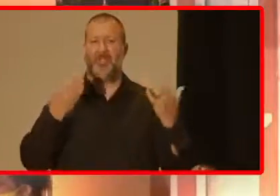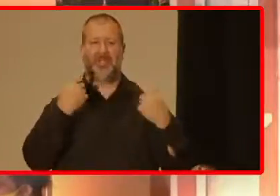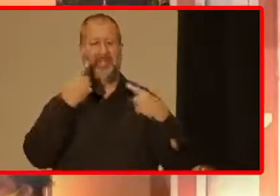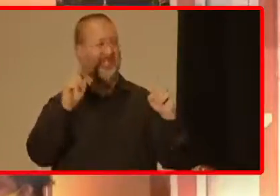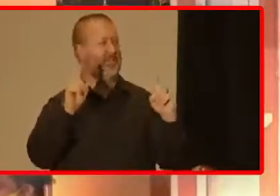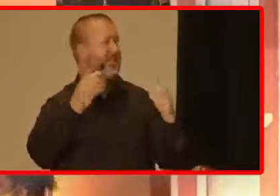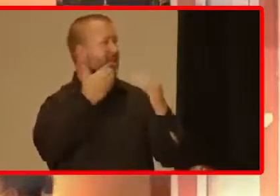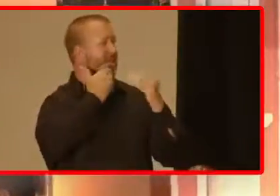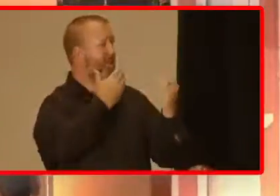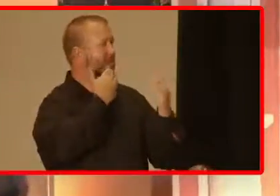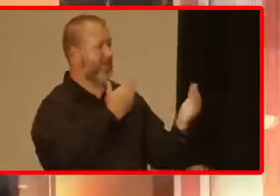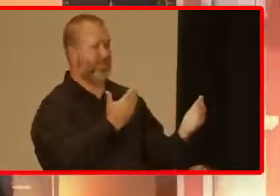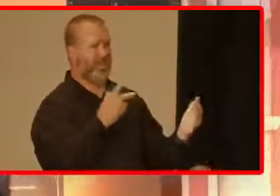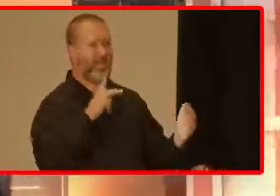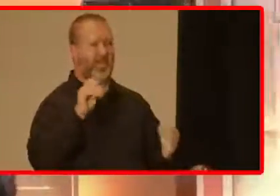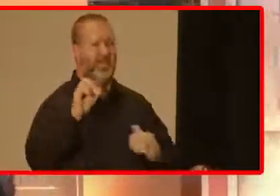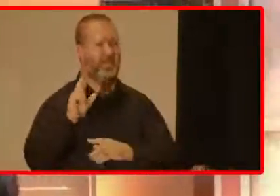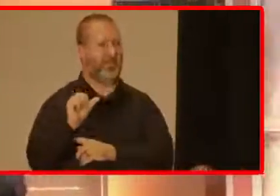Mark.